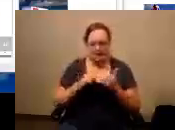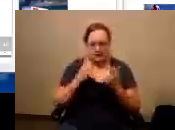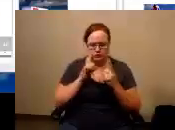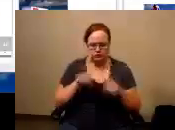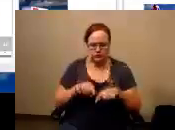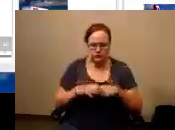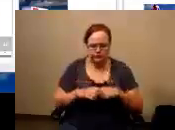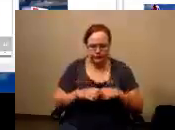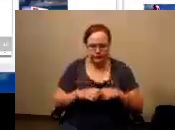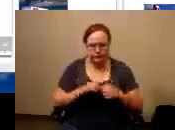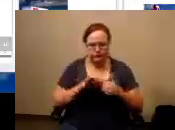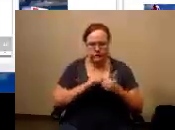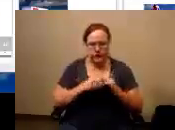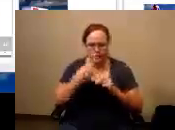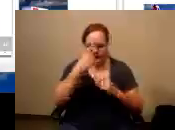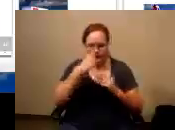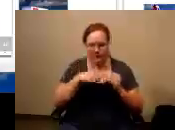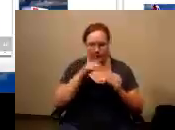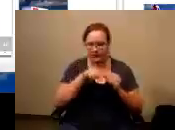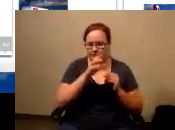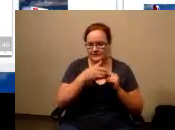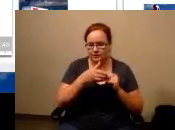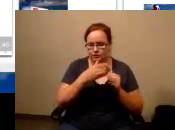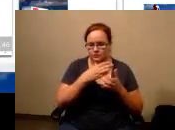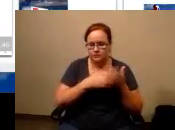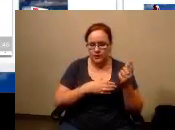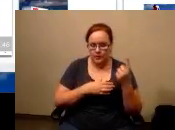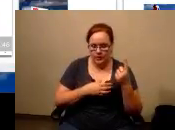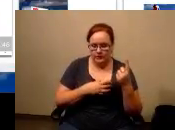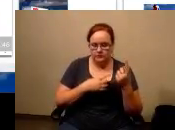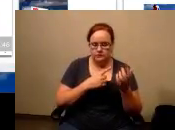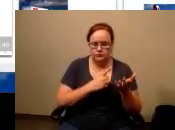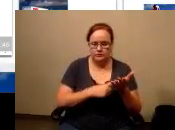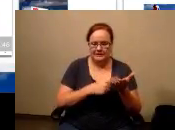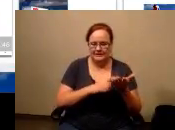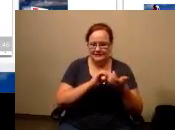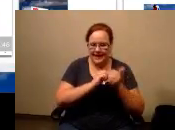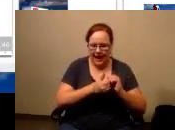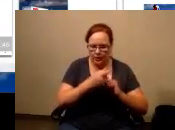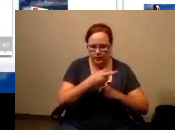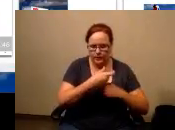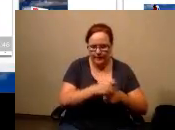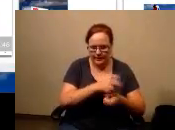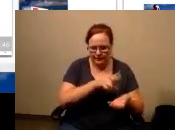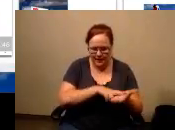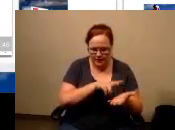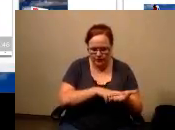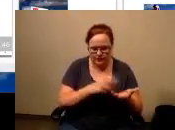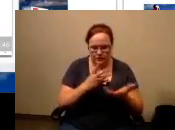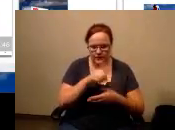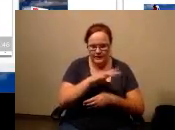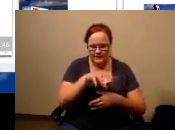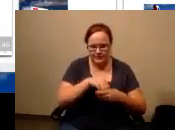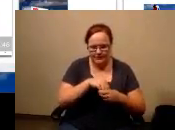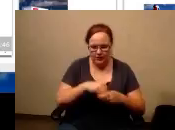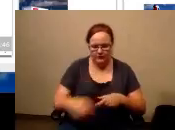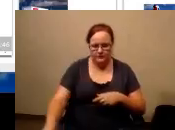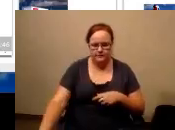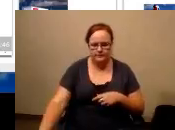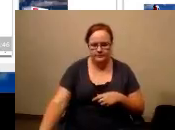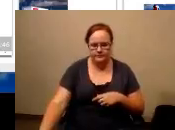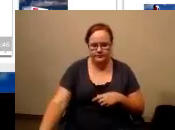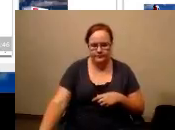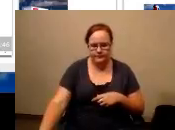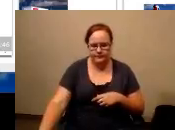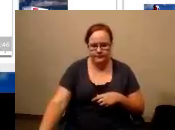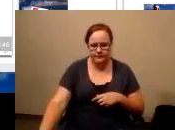this lecture is that in part one, we talked a lot about how you make a contract, the elements of it, what makes it enforceable.